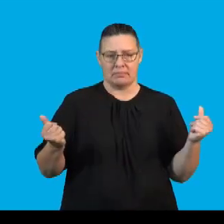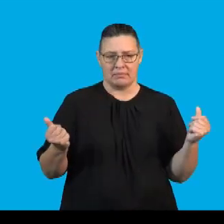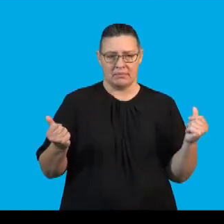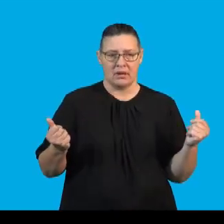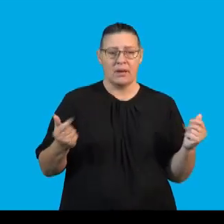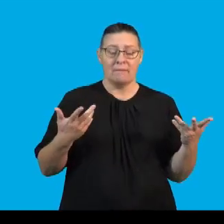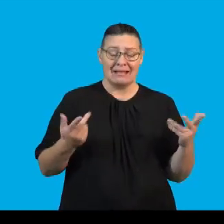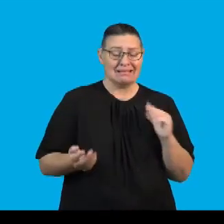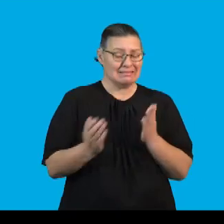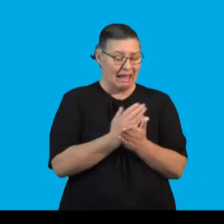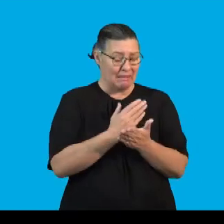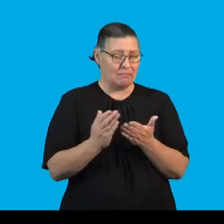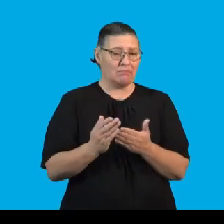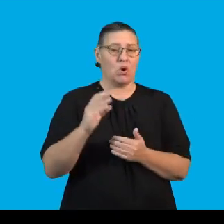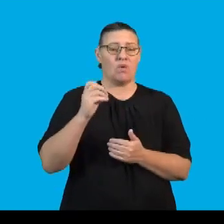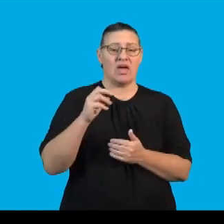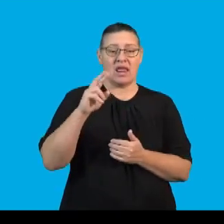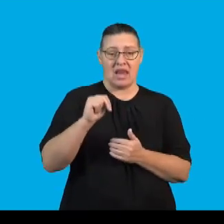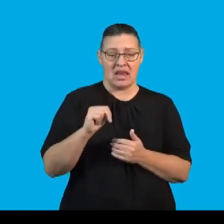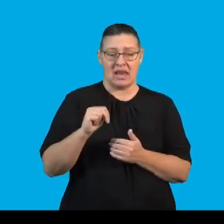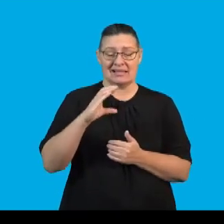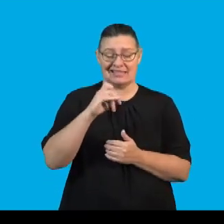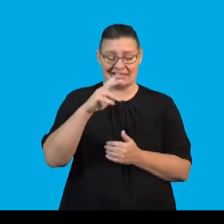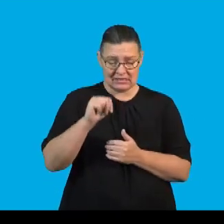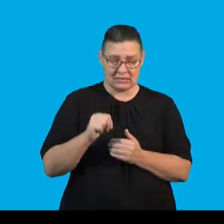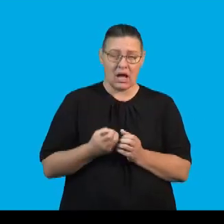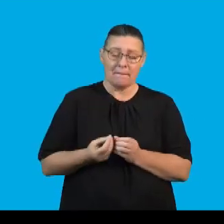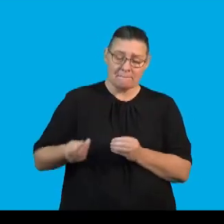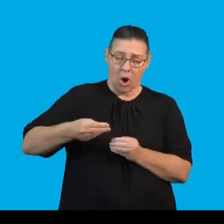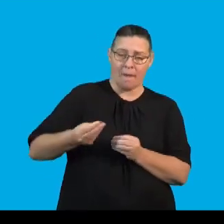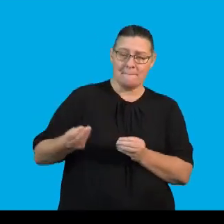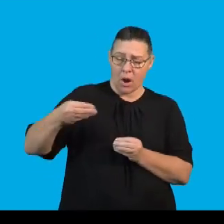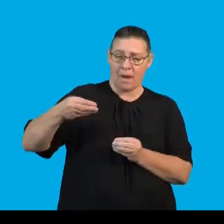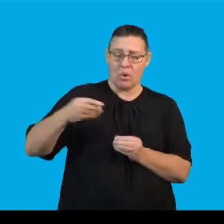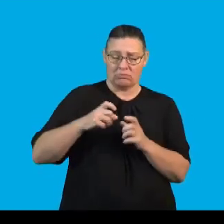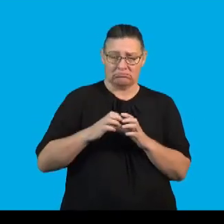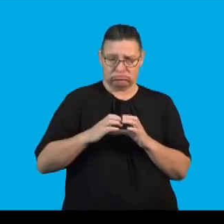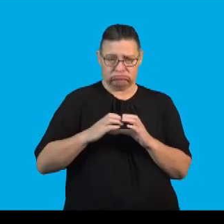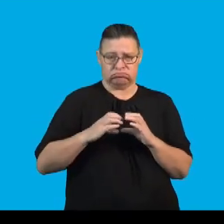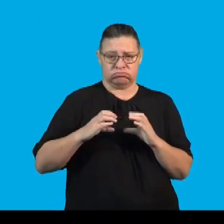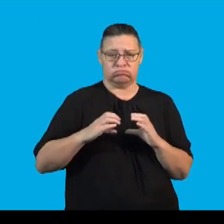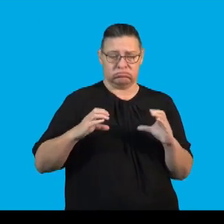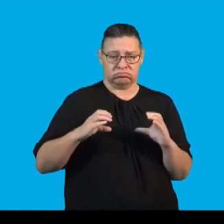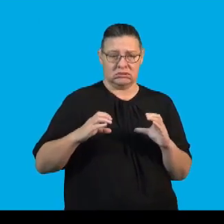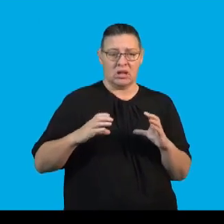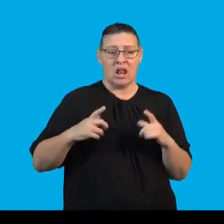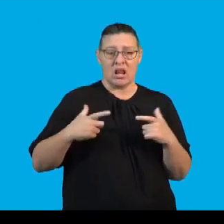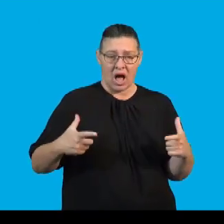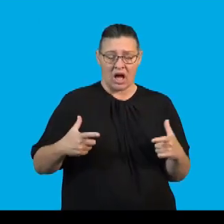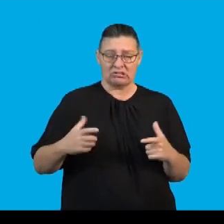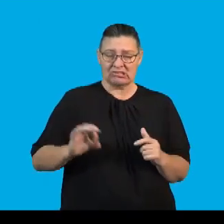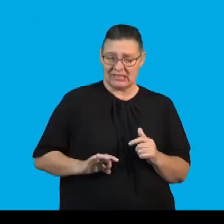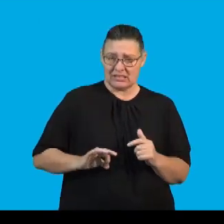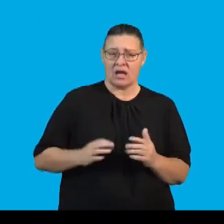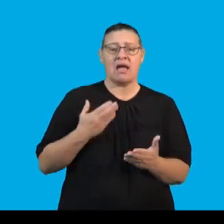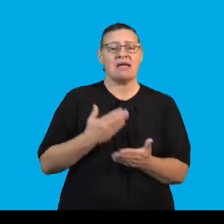cysts disappear. But in rare cases, ovarian cysts keep on increasing in size. A very large